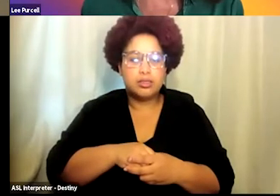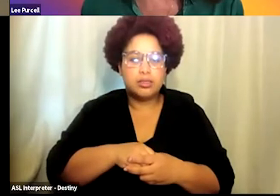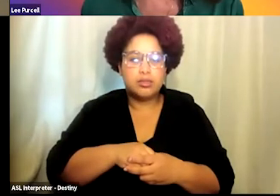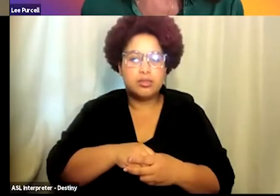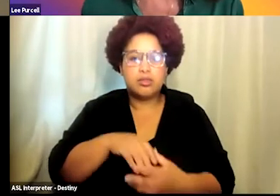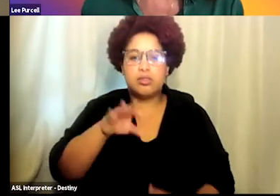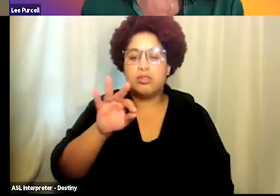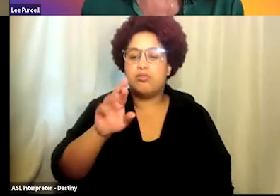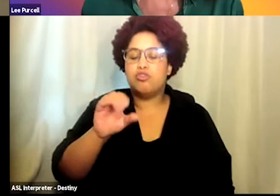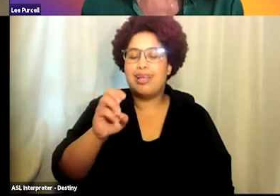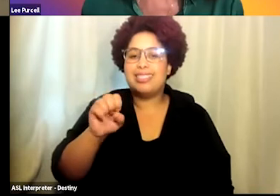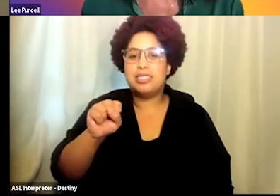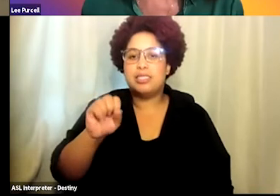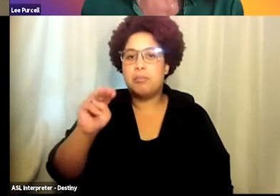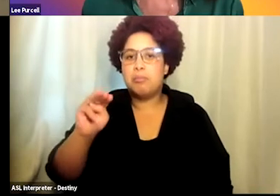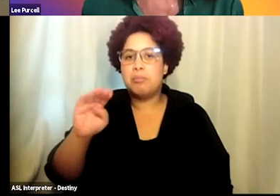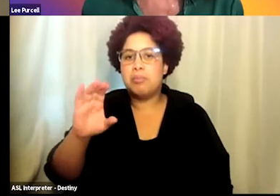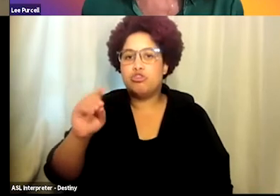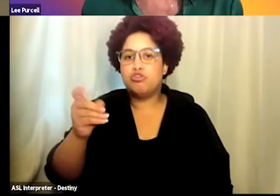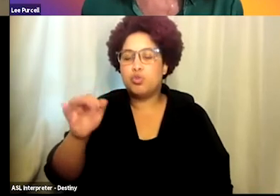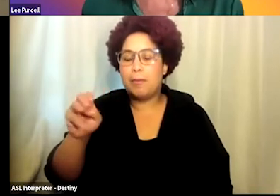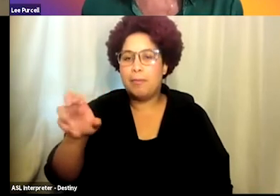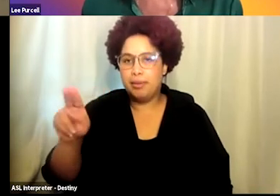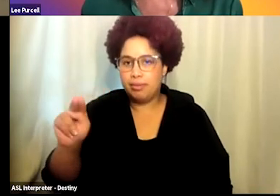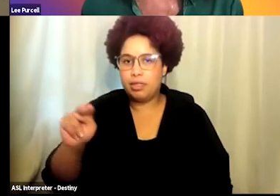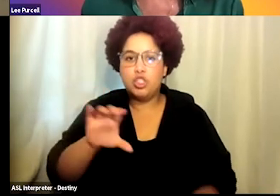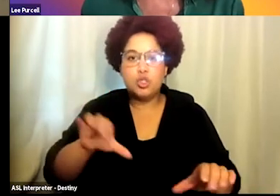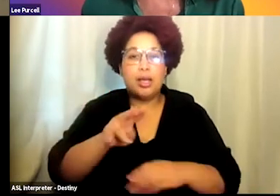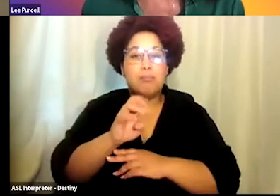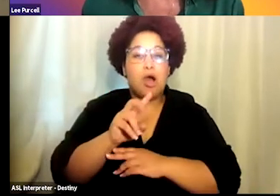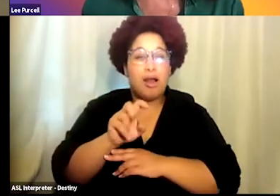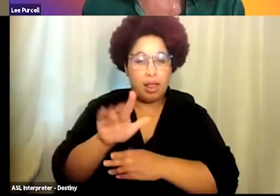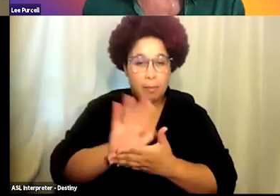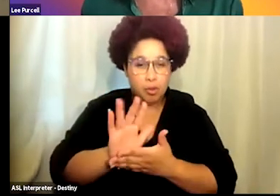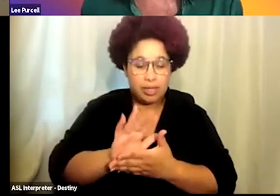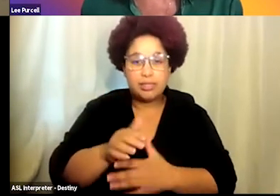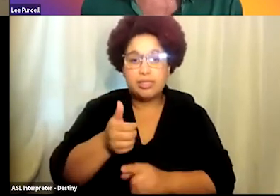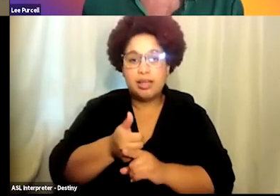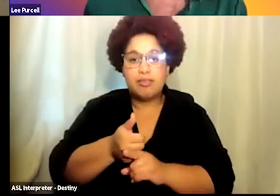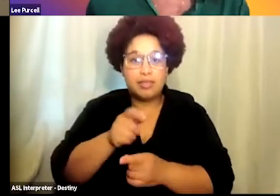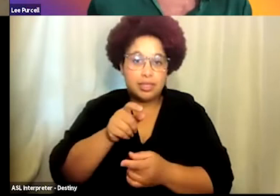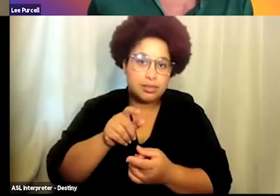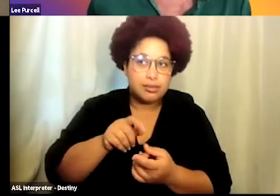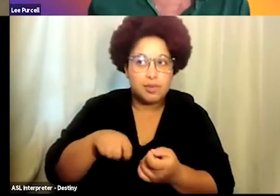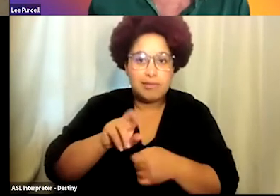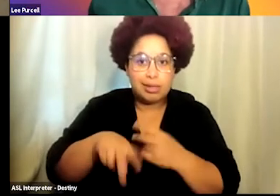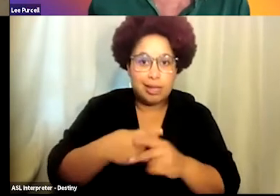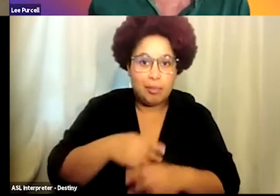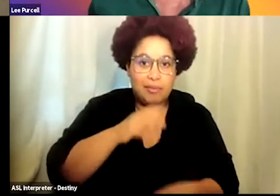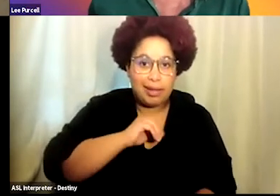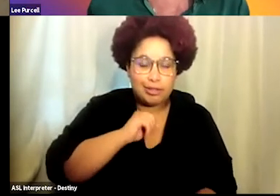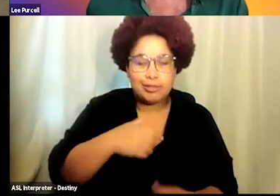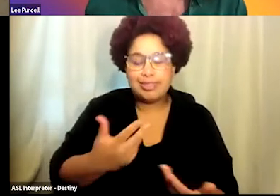Frances McDormand is doing a Marvel movie, and she is of a certain age. And so, you know,